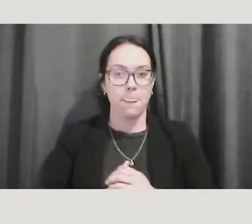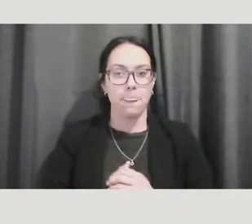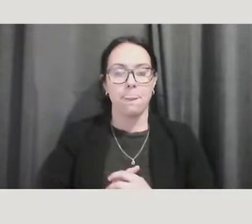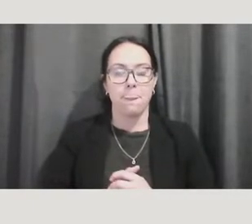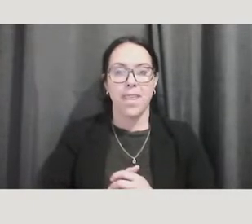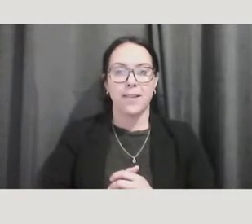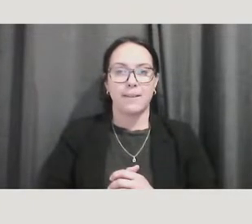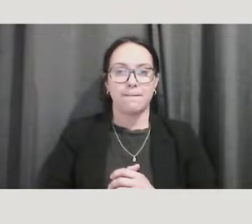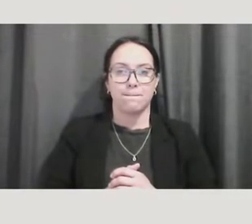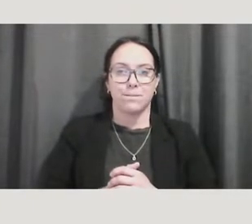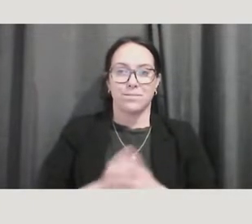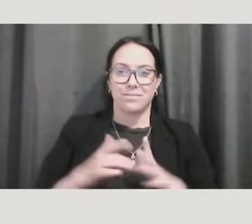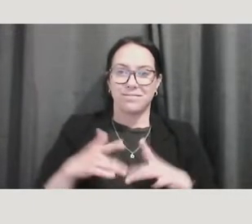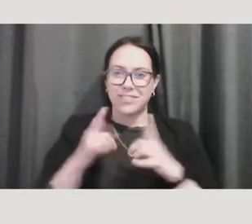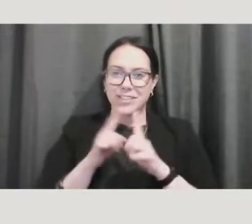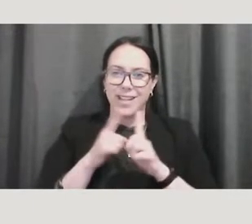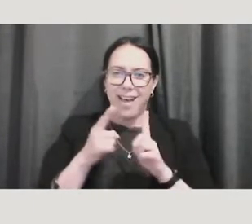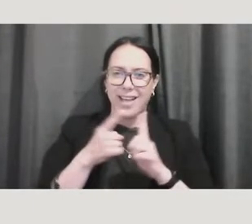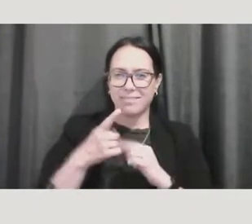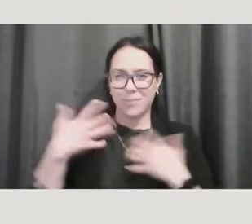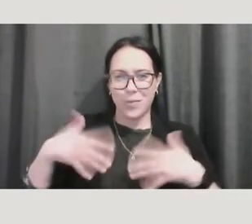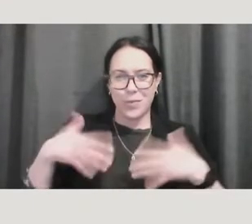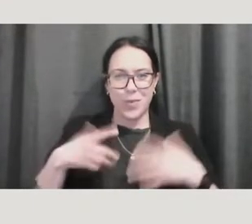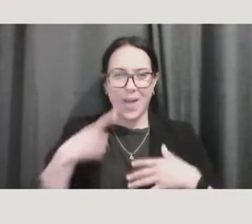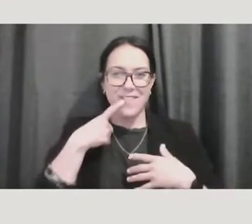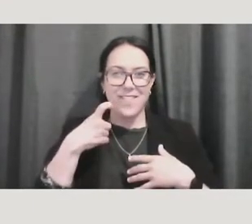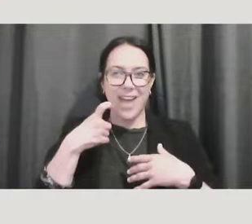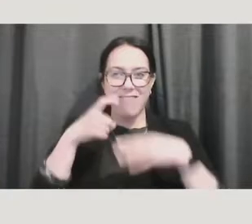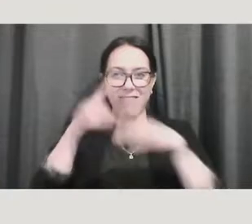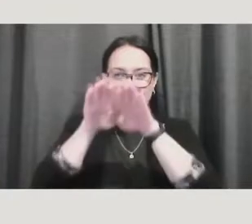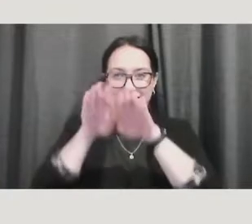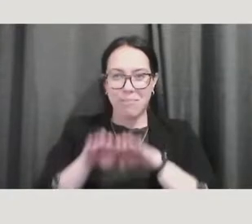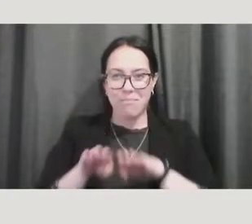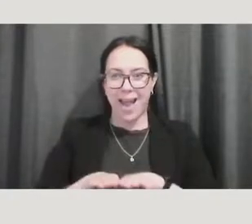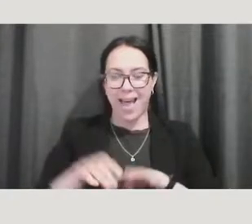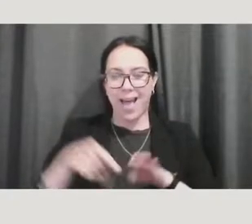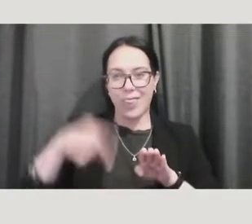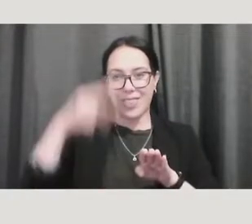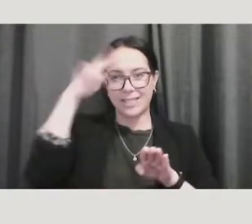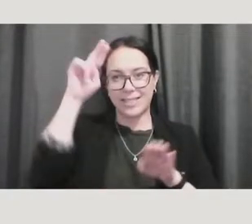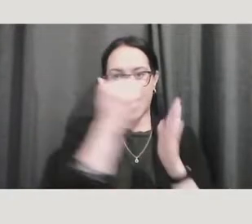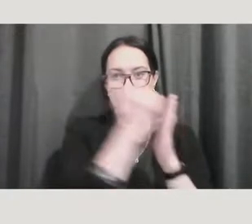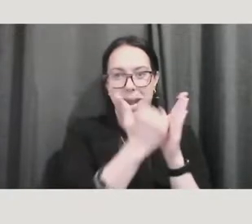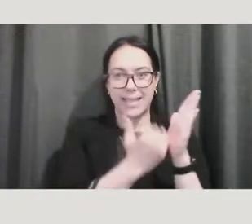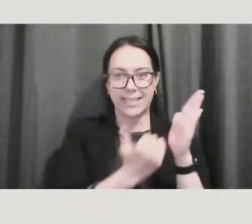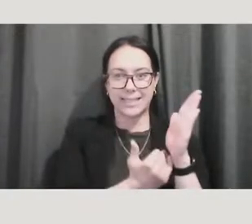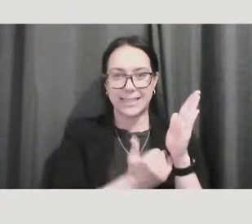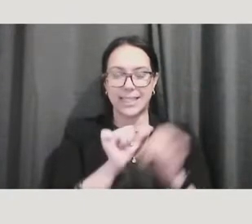seems to be a bit of a flavor on this list uh we have now mama